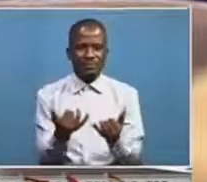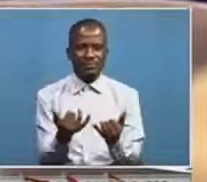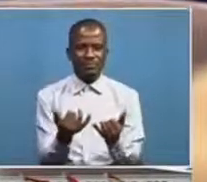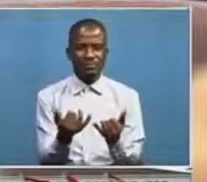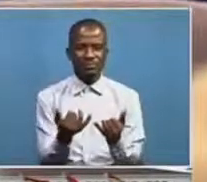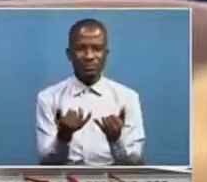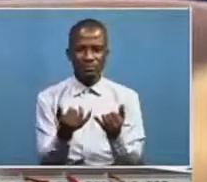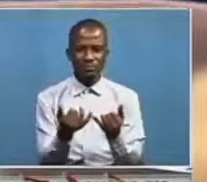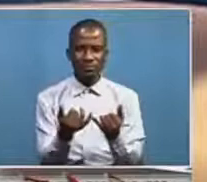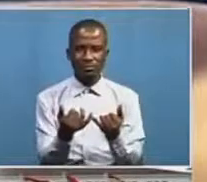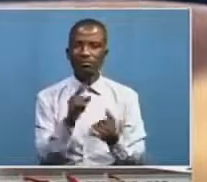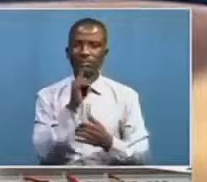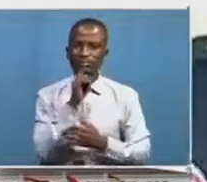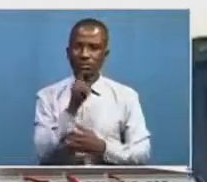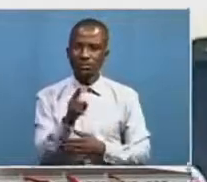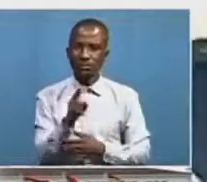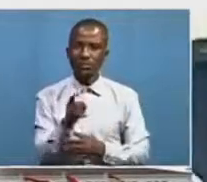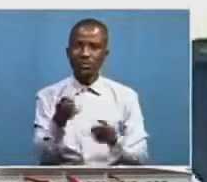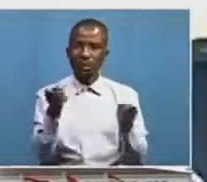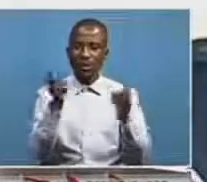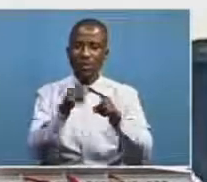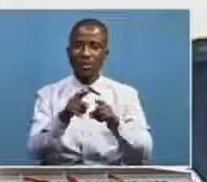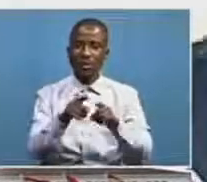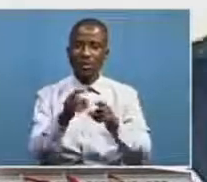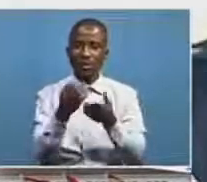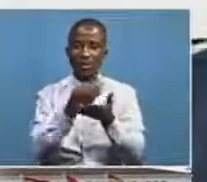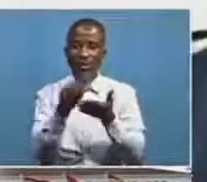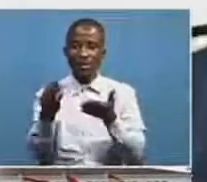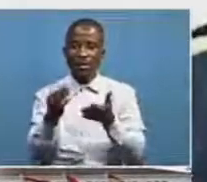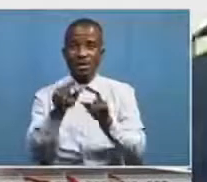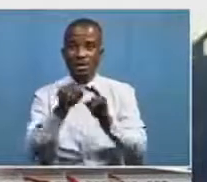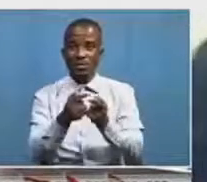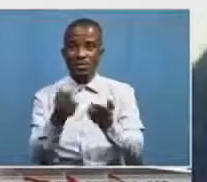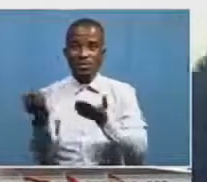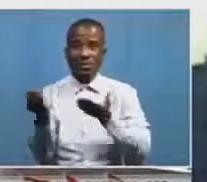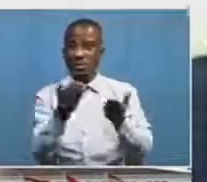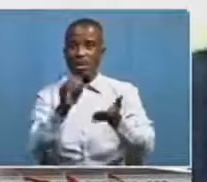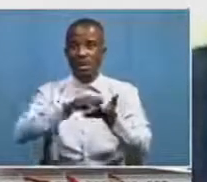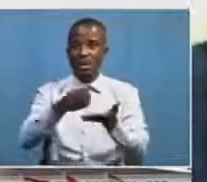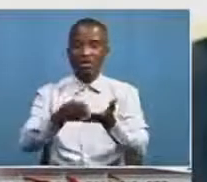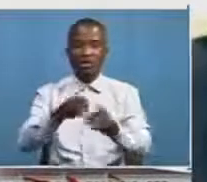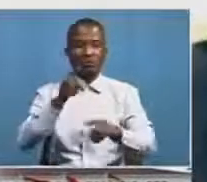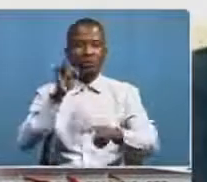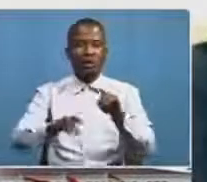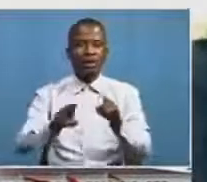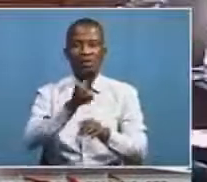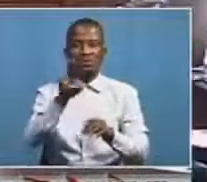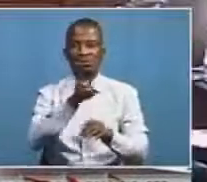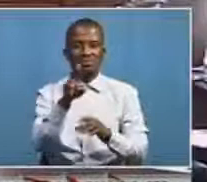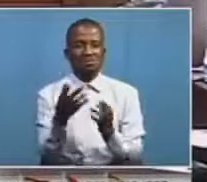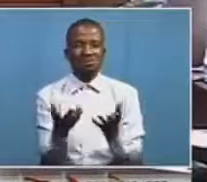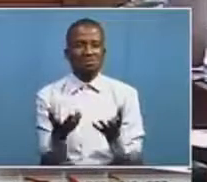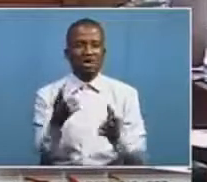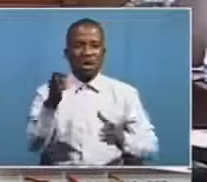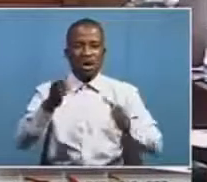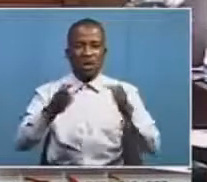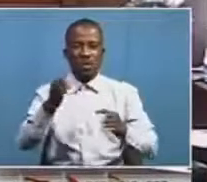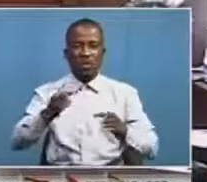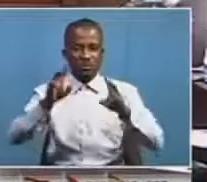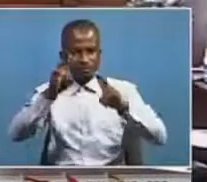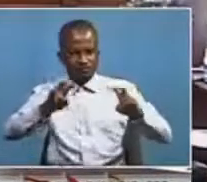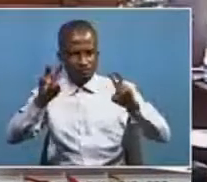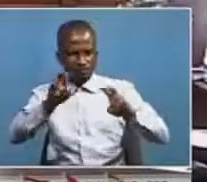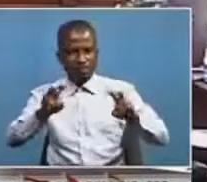1551. Indeed, even the failure by a party himself to give evidence cannot be used against him by the court in assessing his